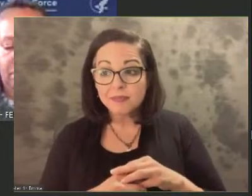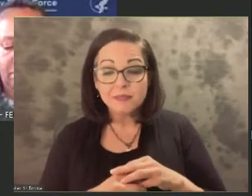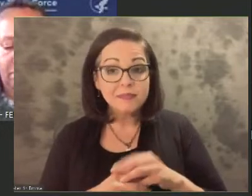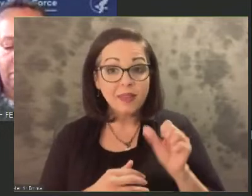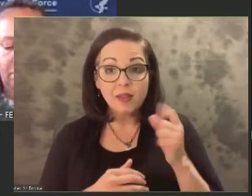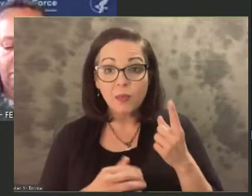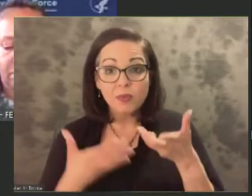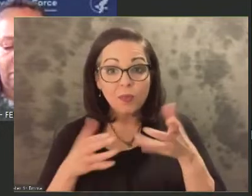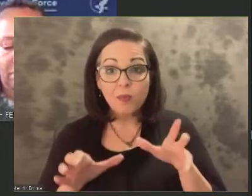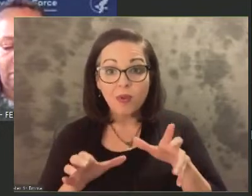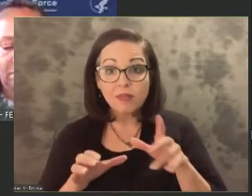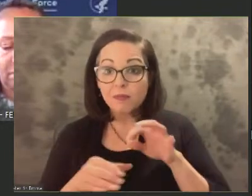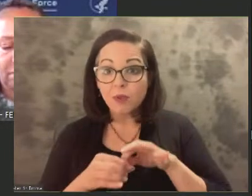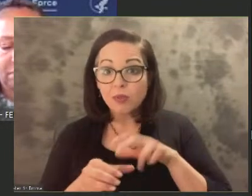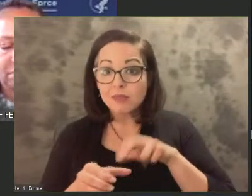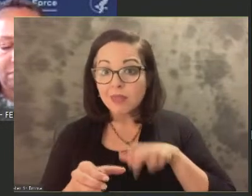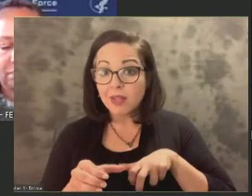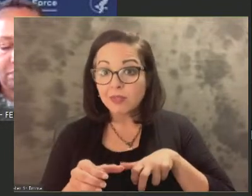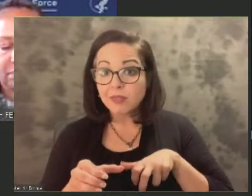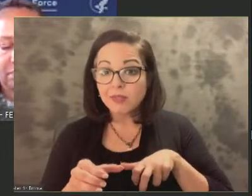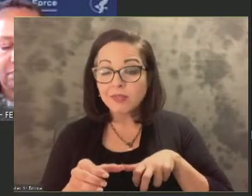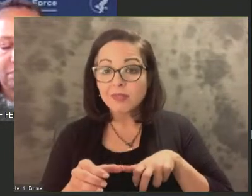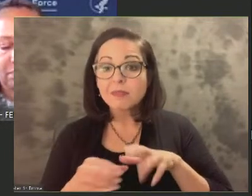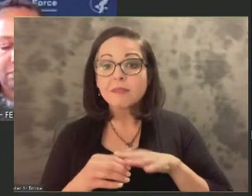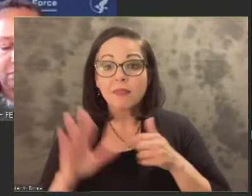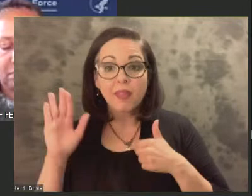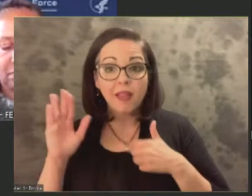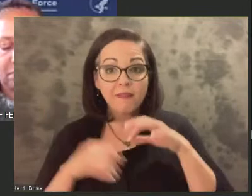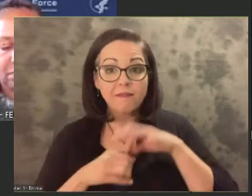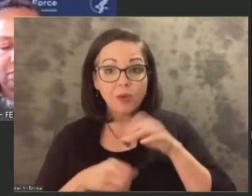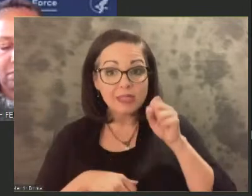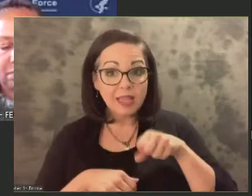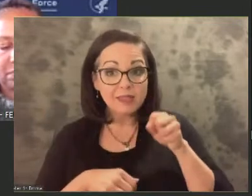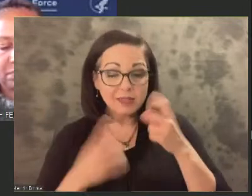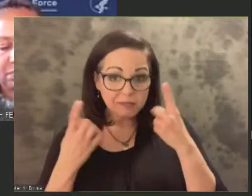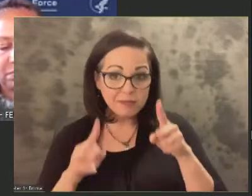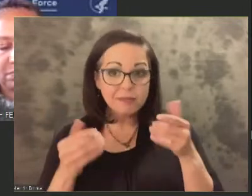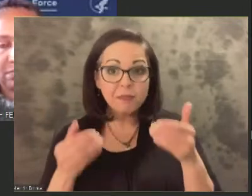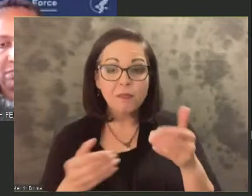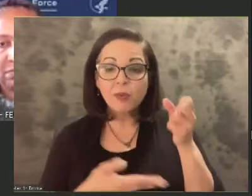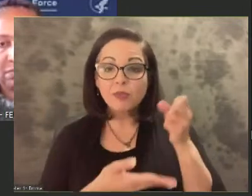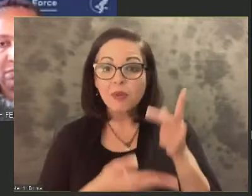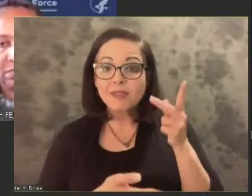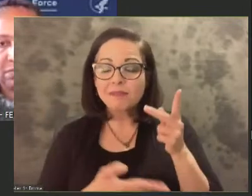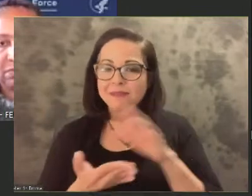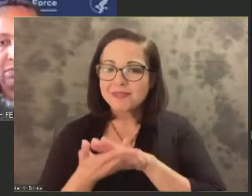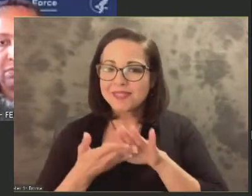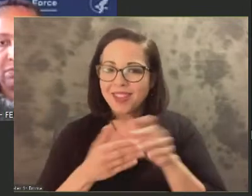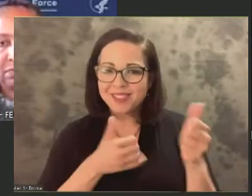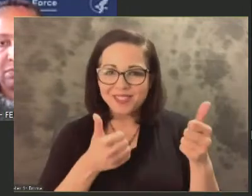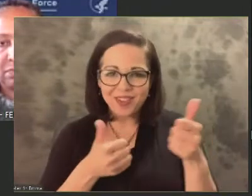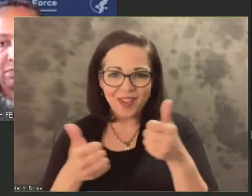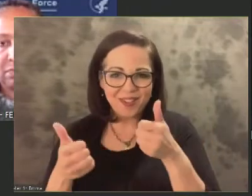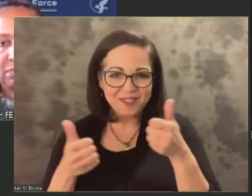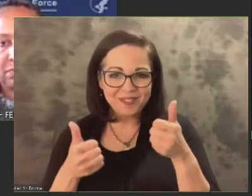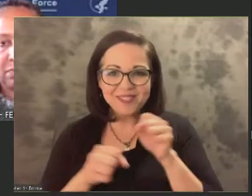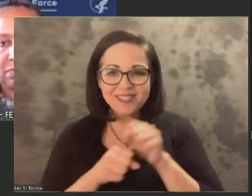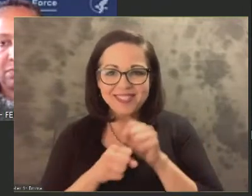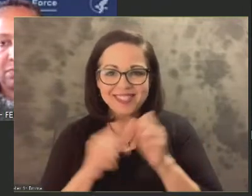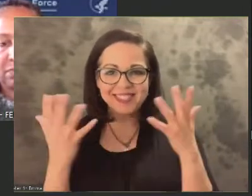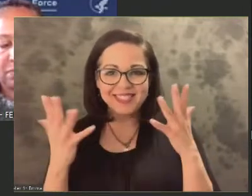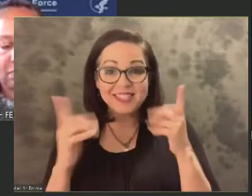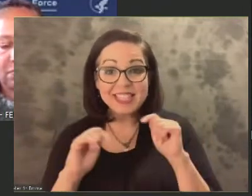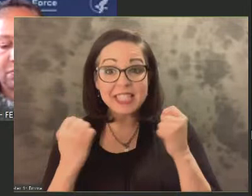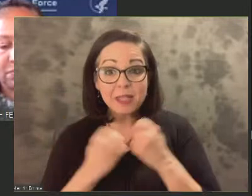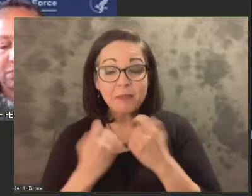Abstentions? All right, I vote yes. Motion carries. Nice job, team. We've